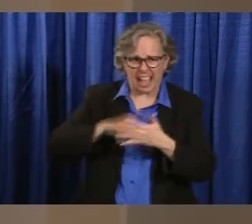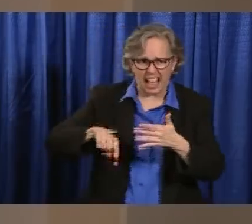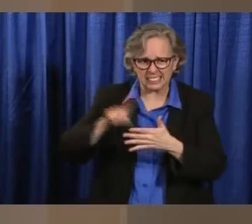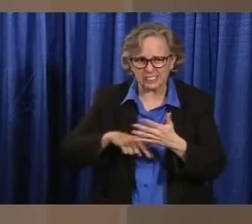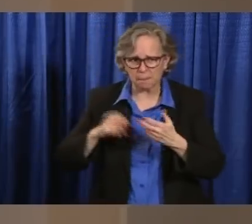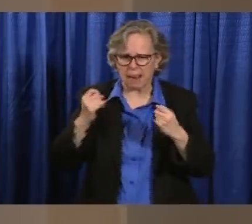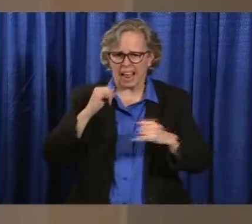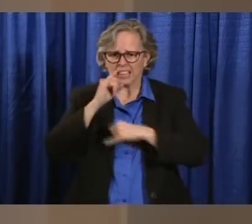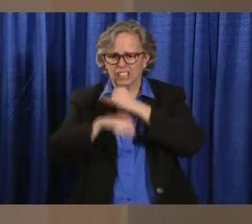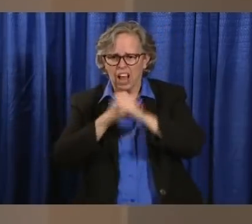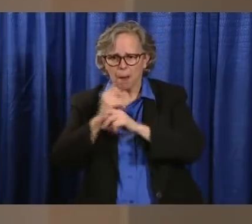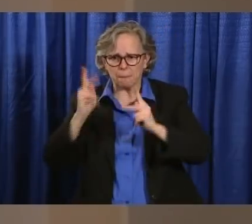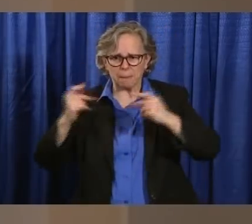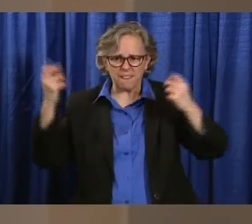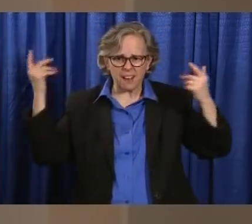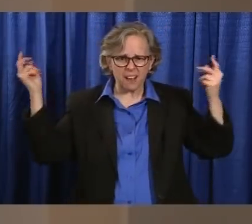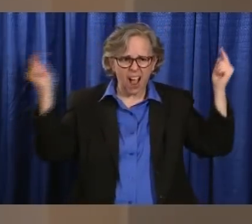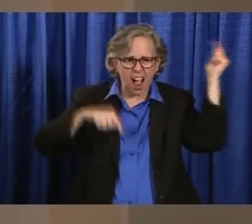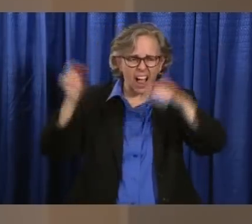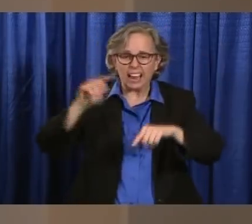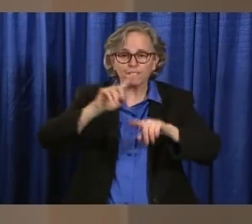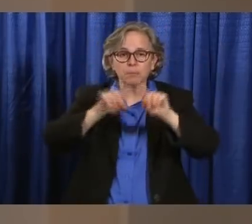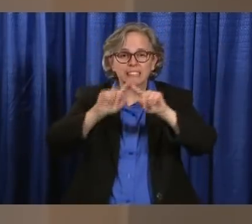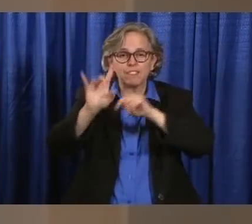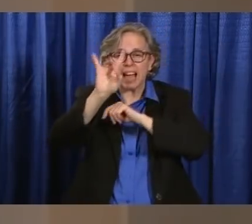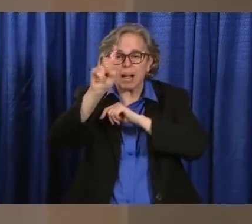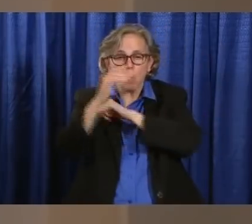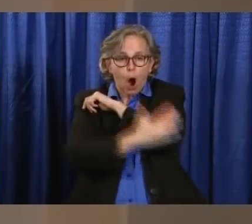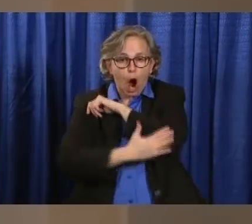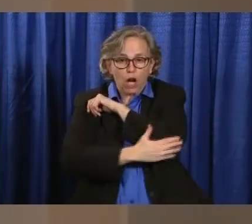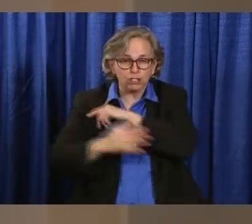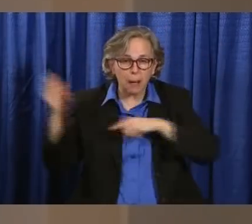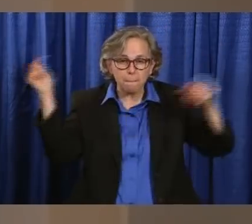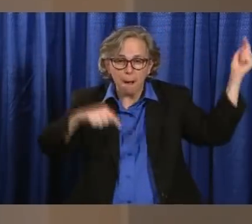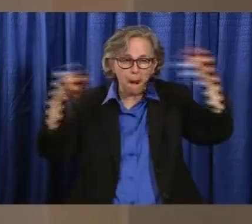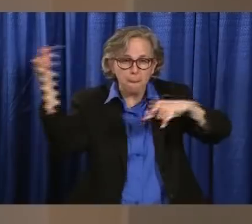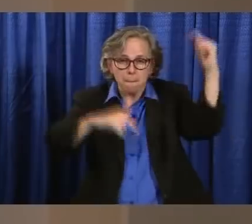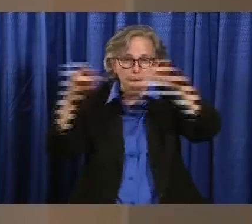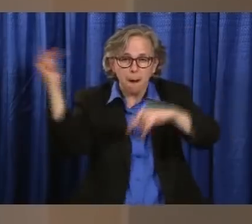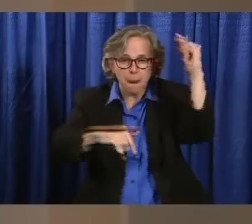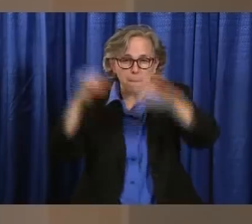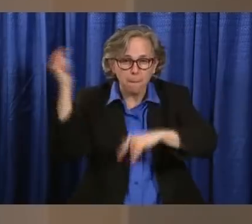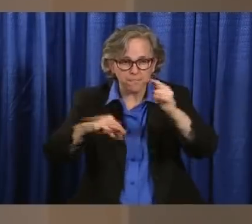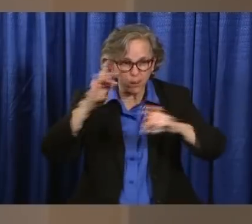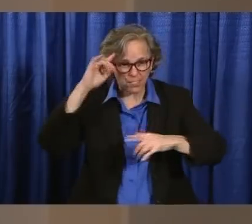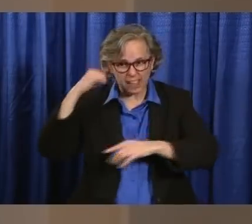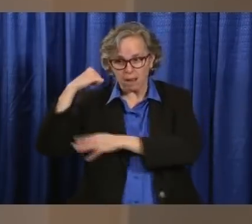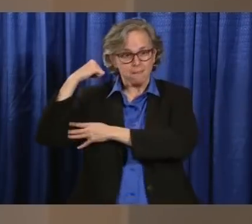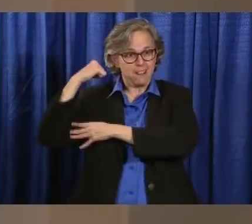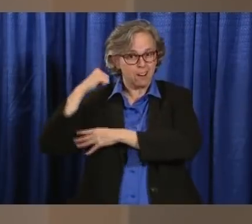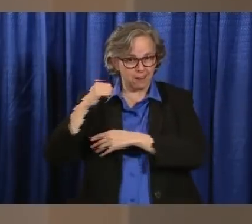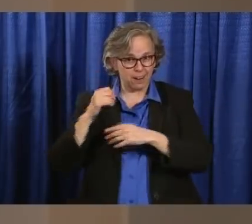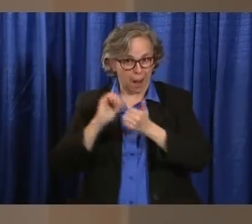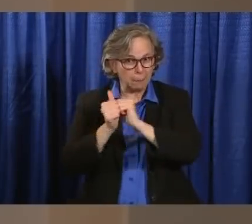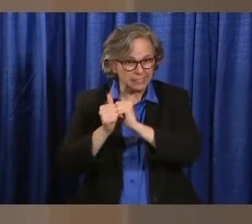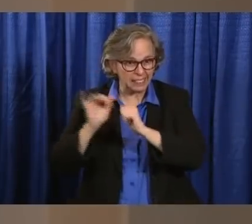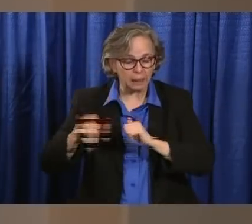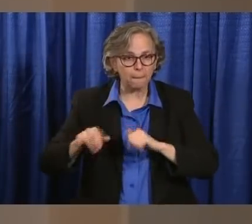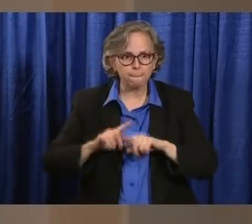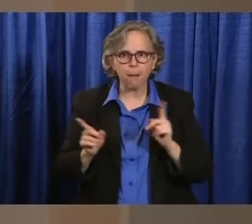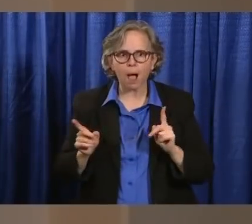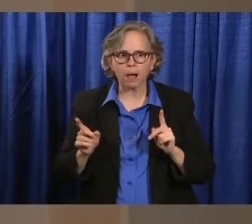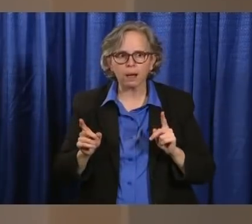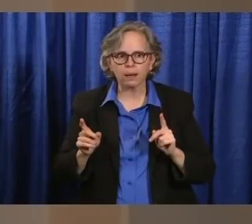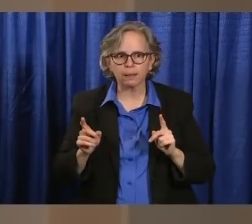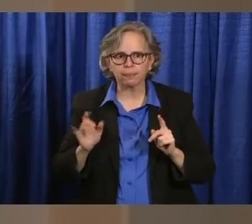would have been devastating. And so, but I know we all knew at the time